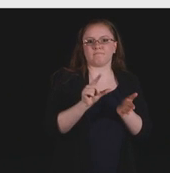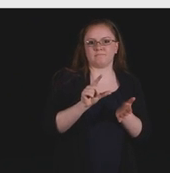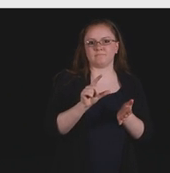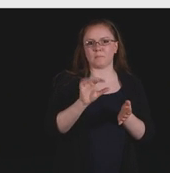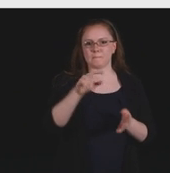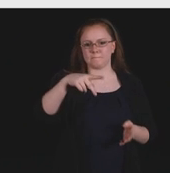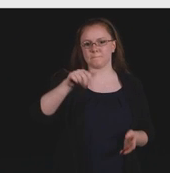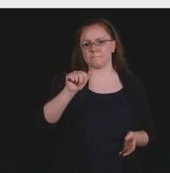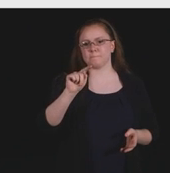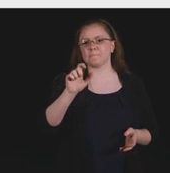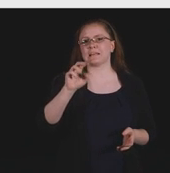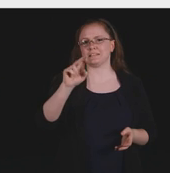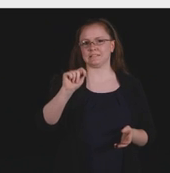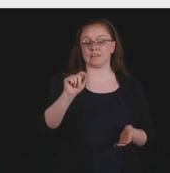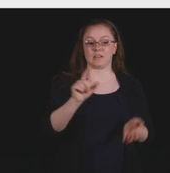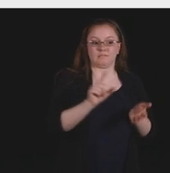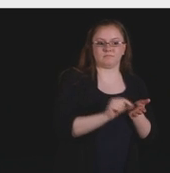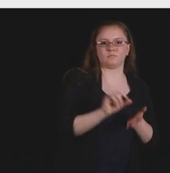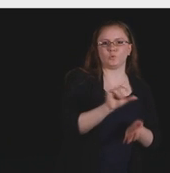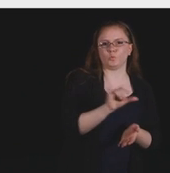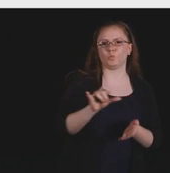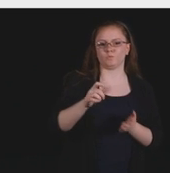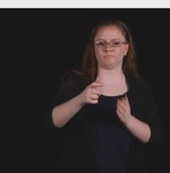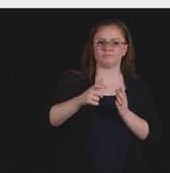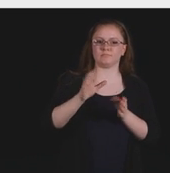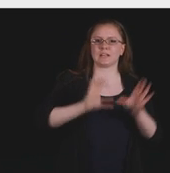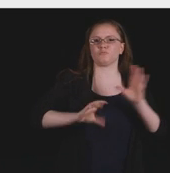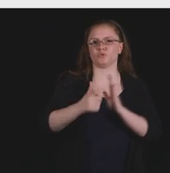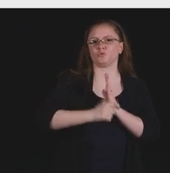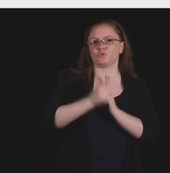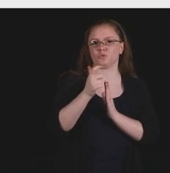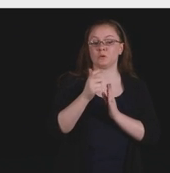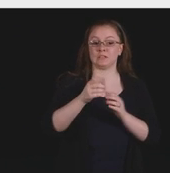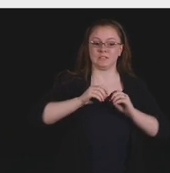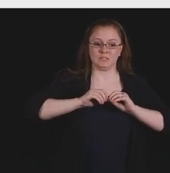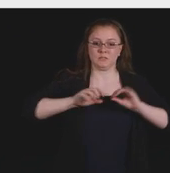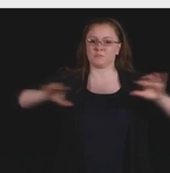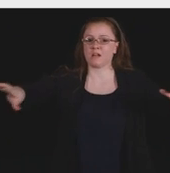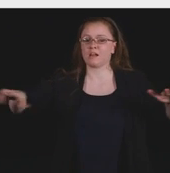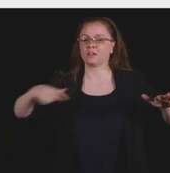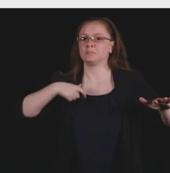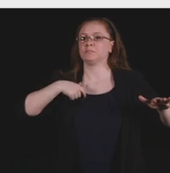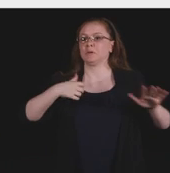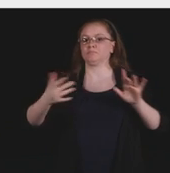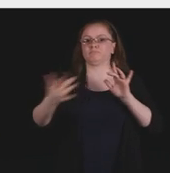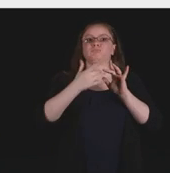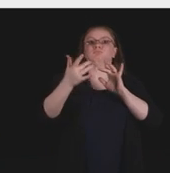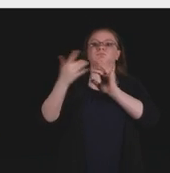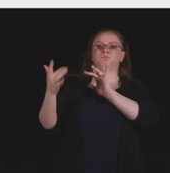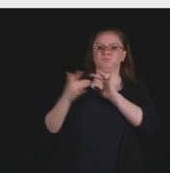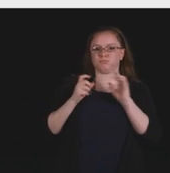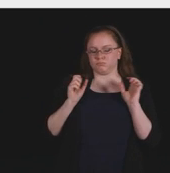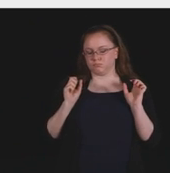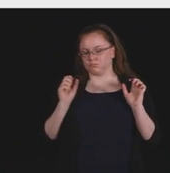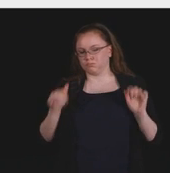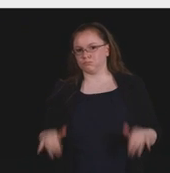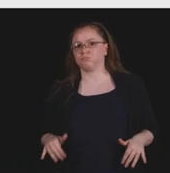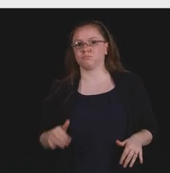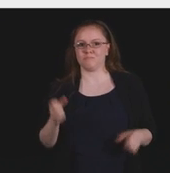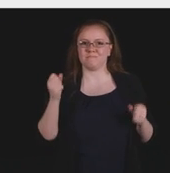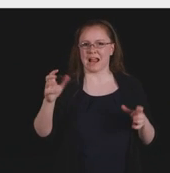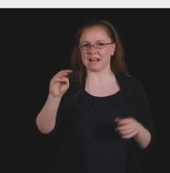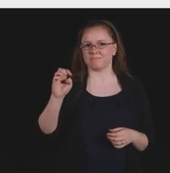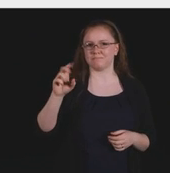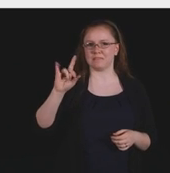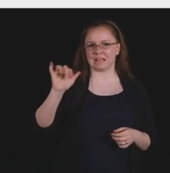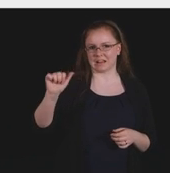As soon as the publication came out, I was mobbed by the mainstream media. First, I got a